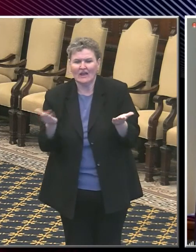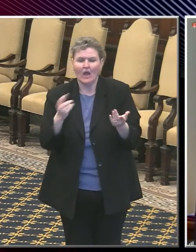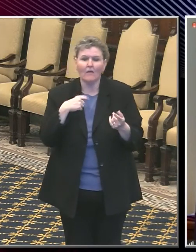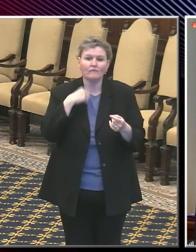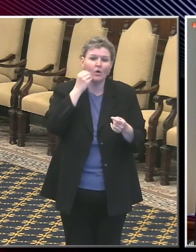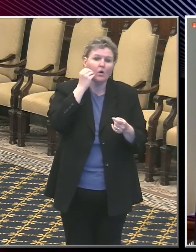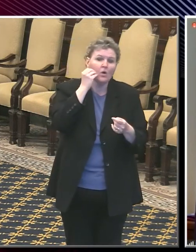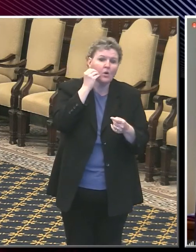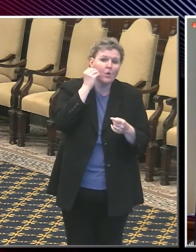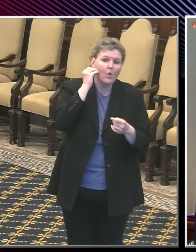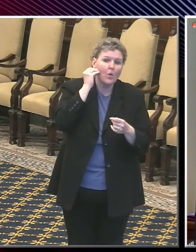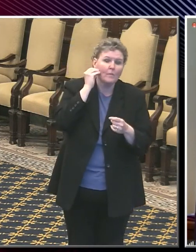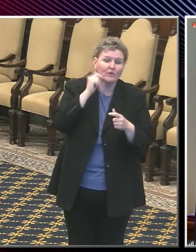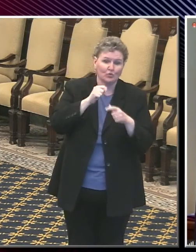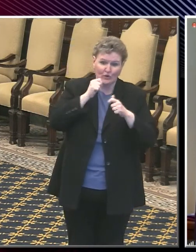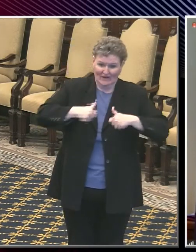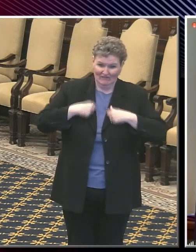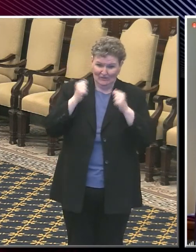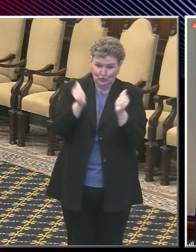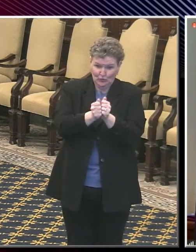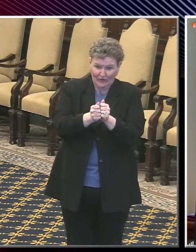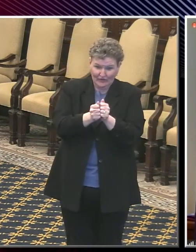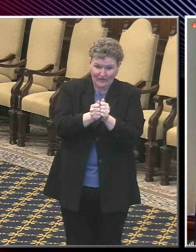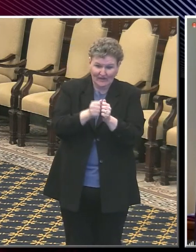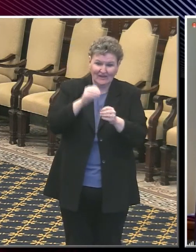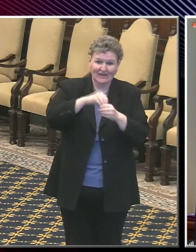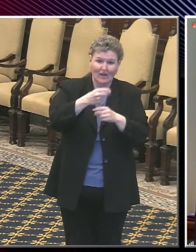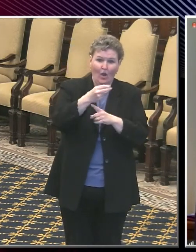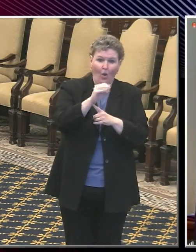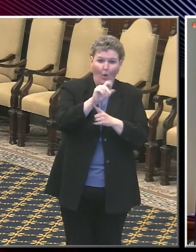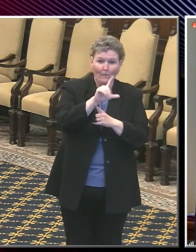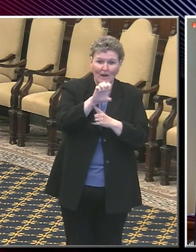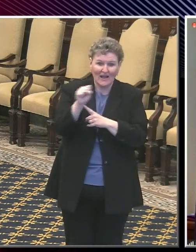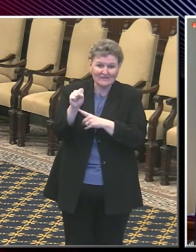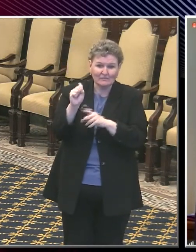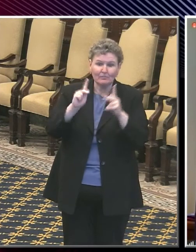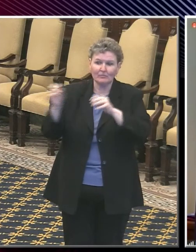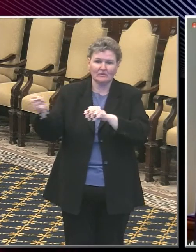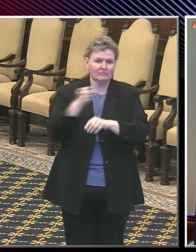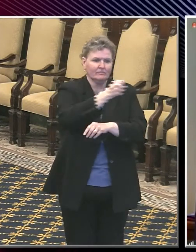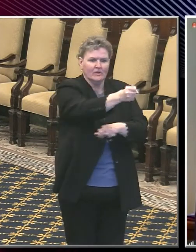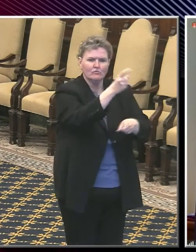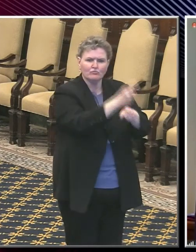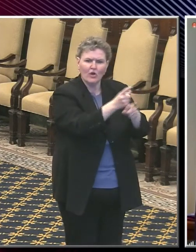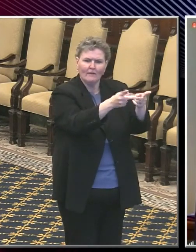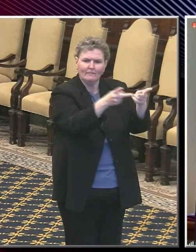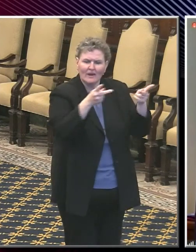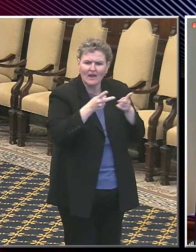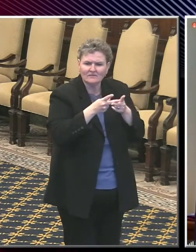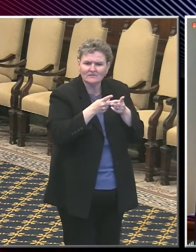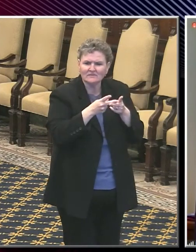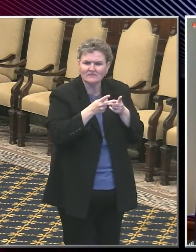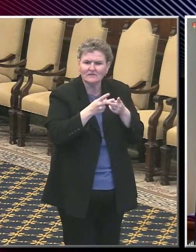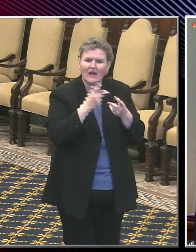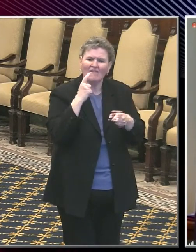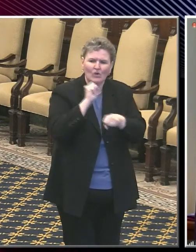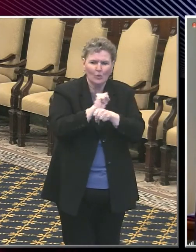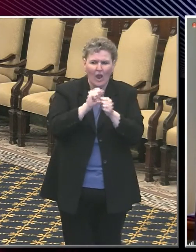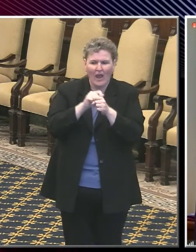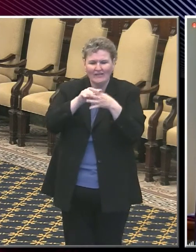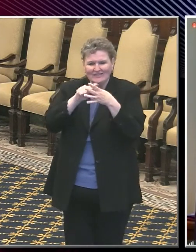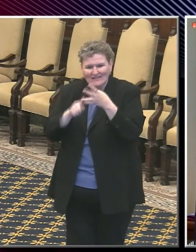issues are still alive and well, and things that folks work on every day. Okay.